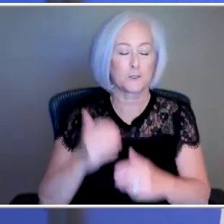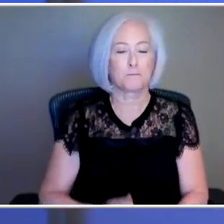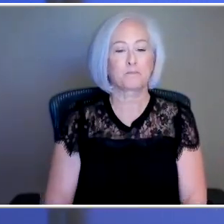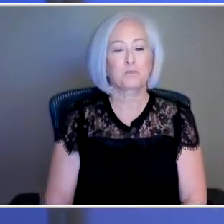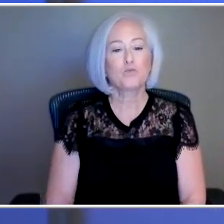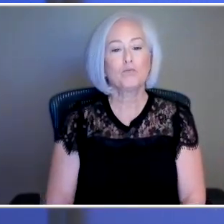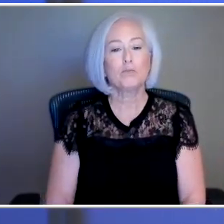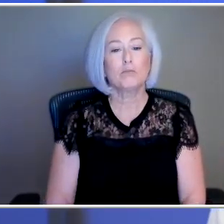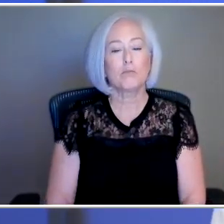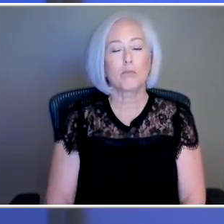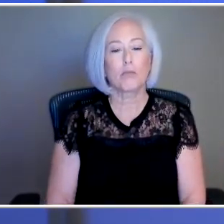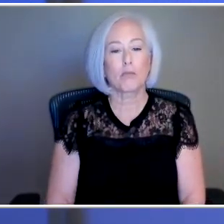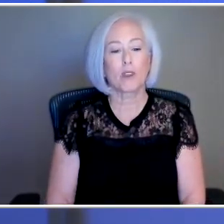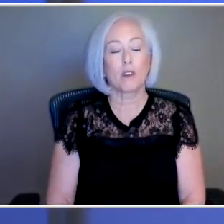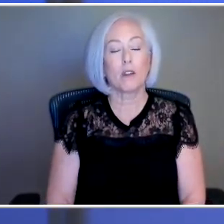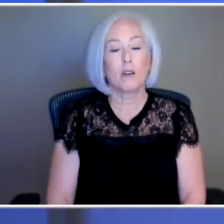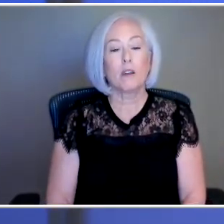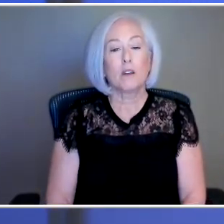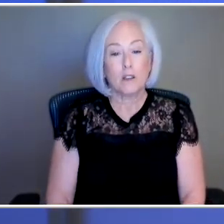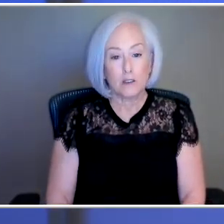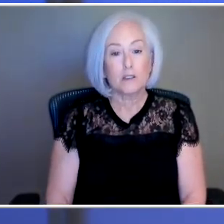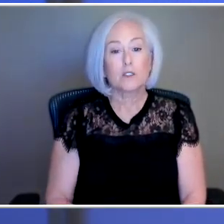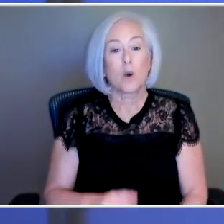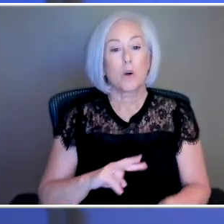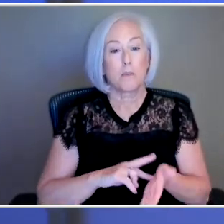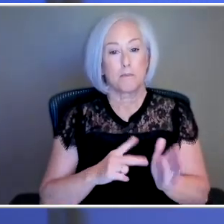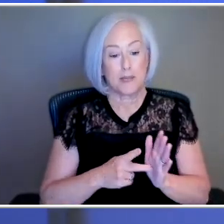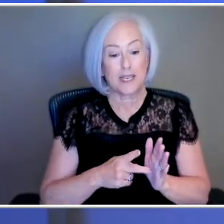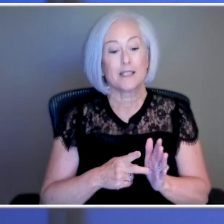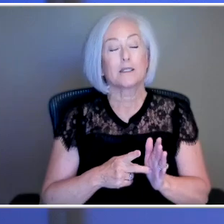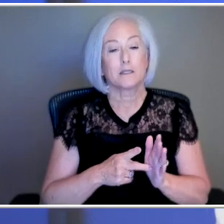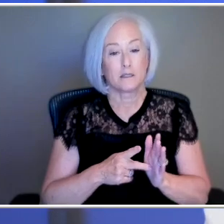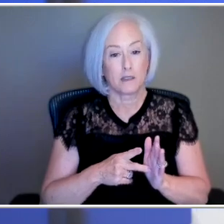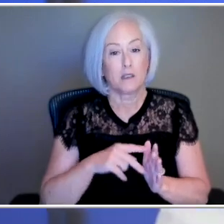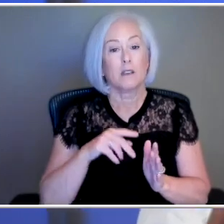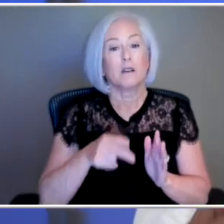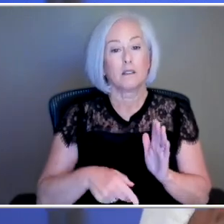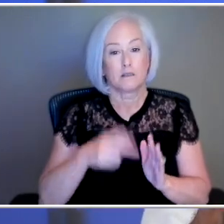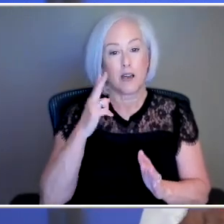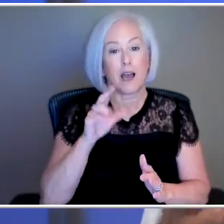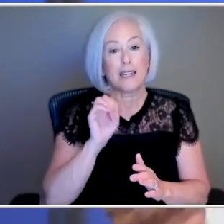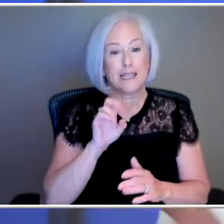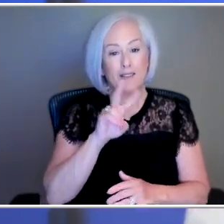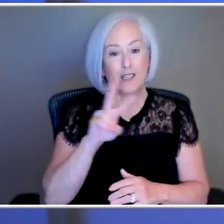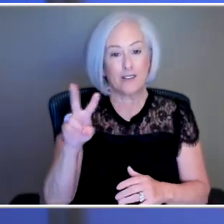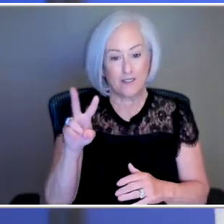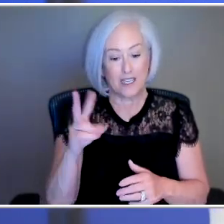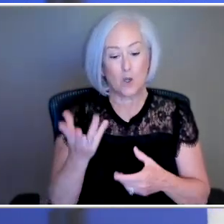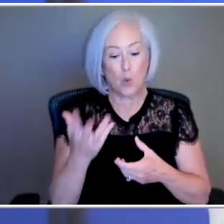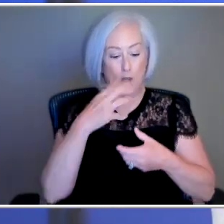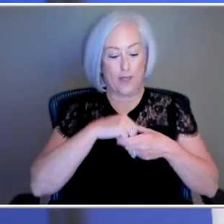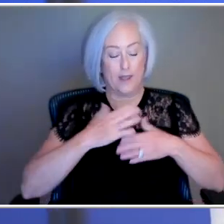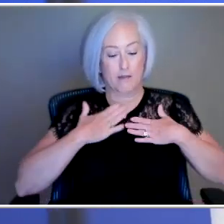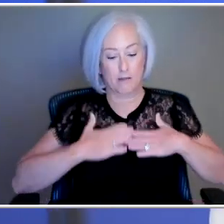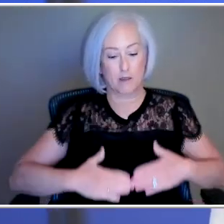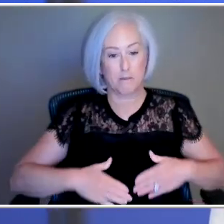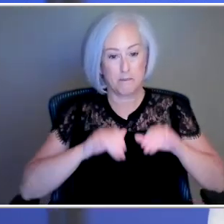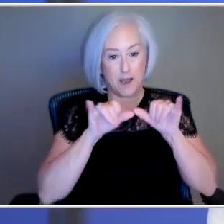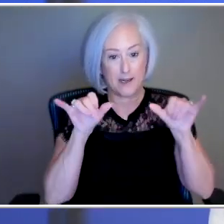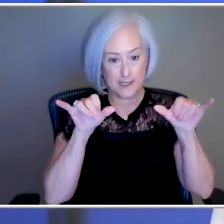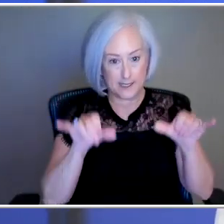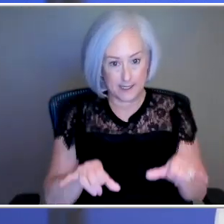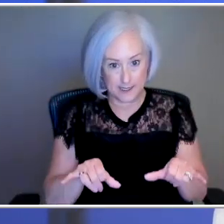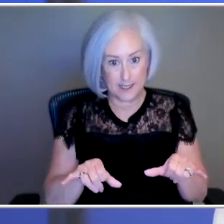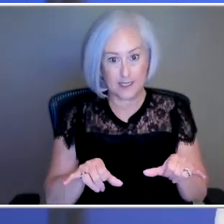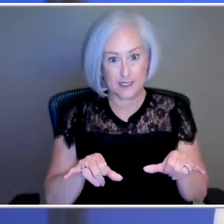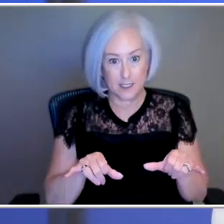of this is high copies of EBV in the system, and then that triggers the abnormal